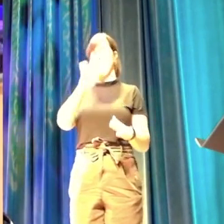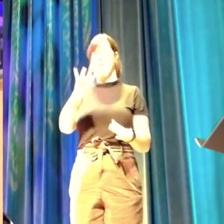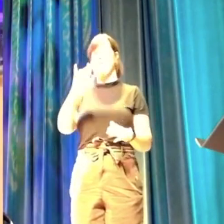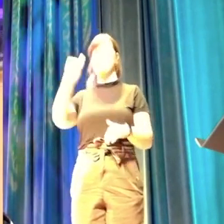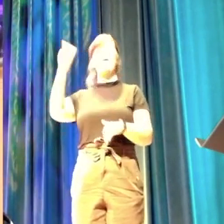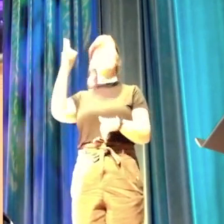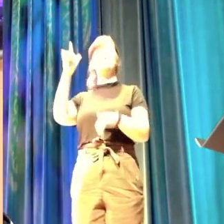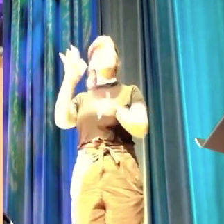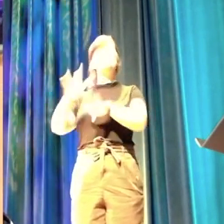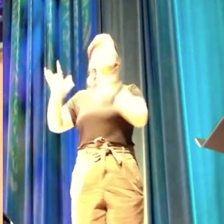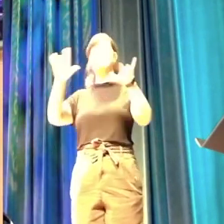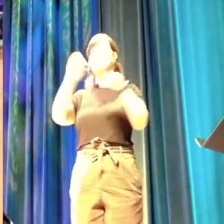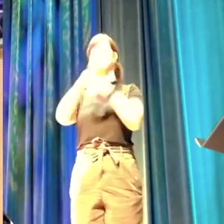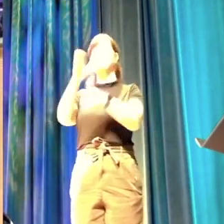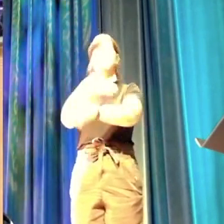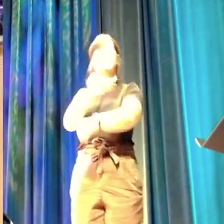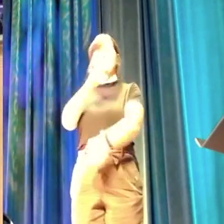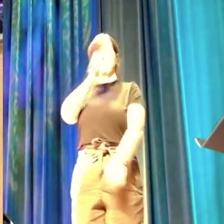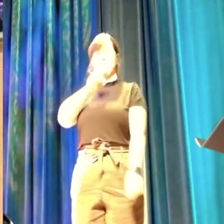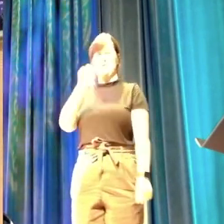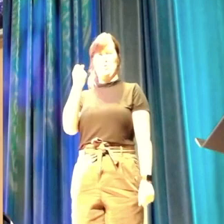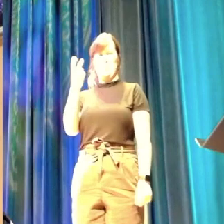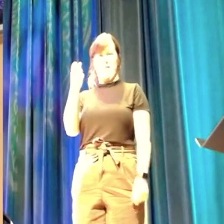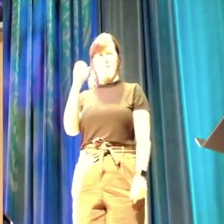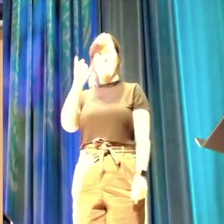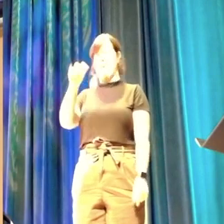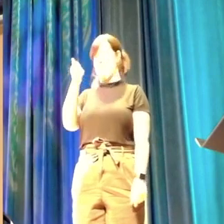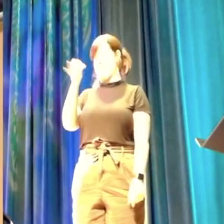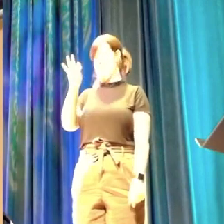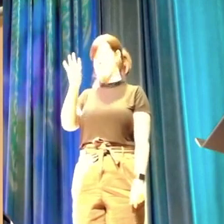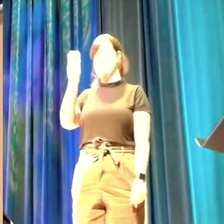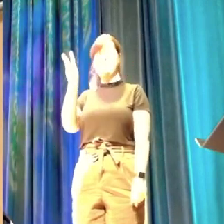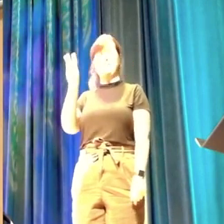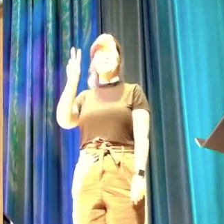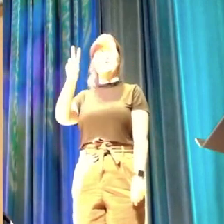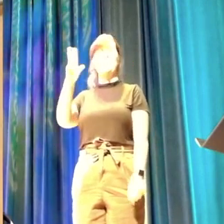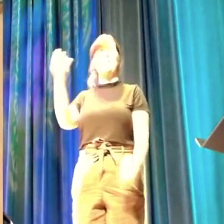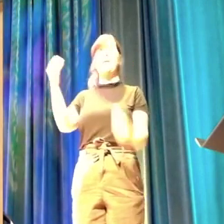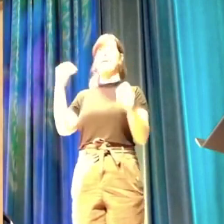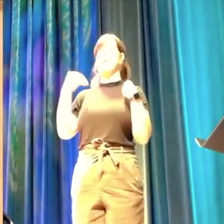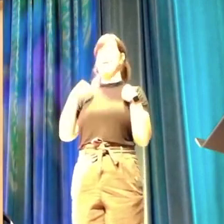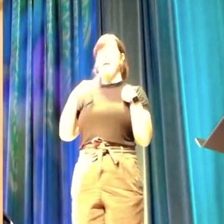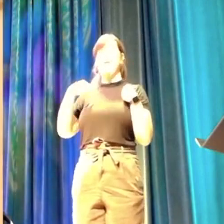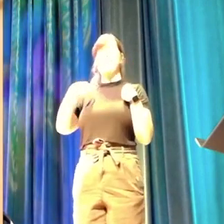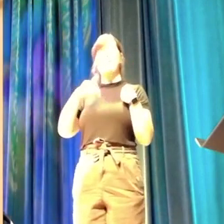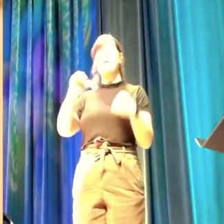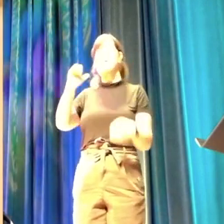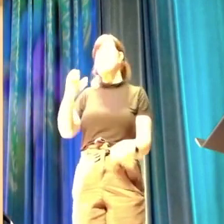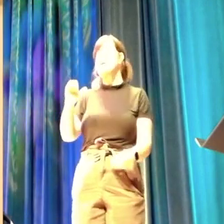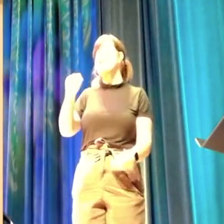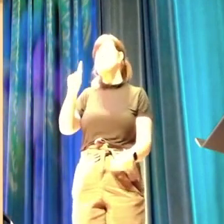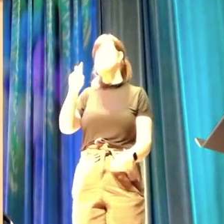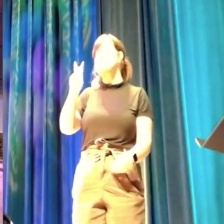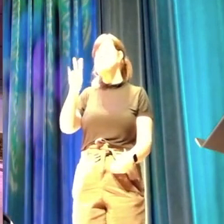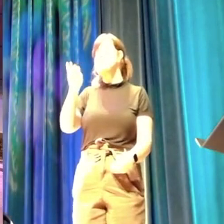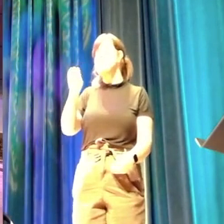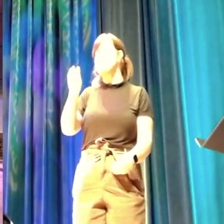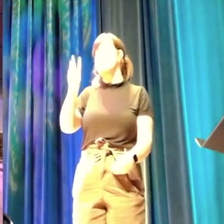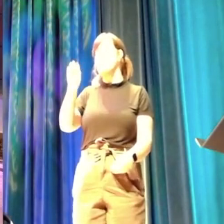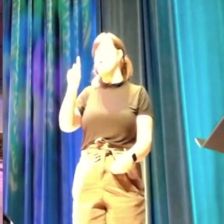age 12 in 1962. I got the name Little City Wonder from Motown Records